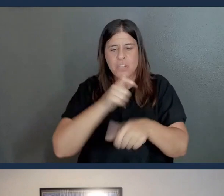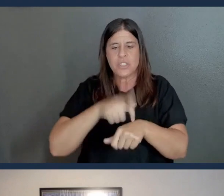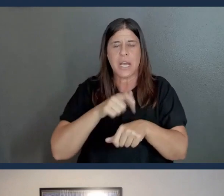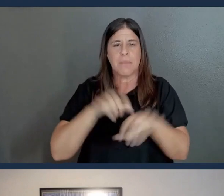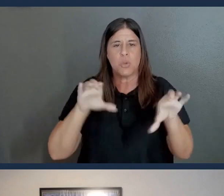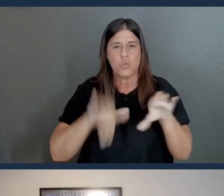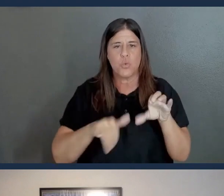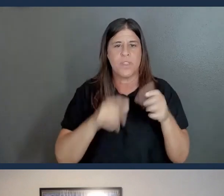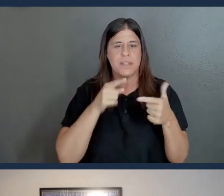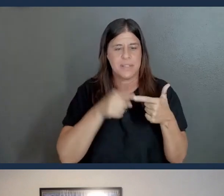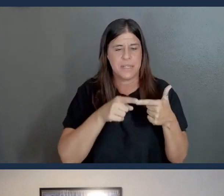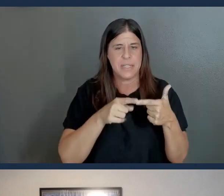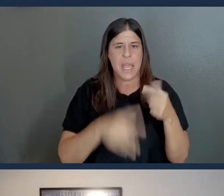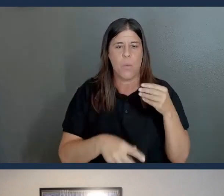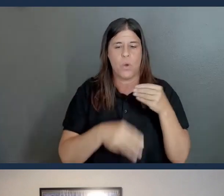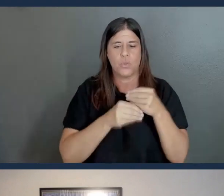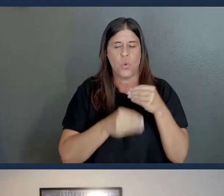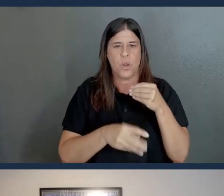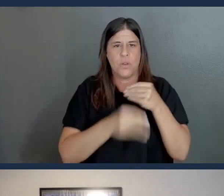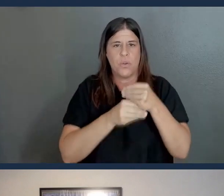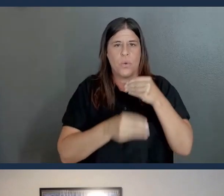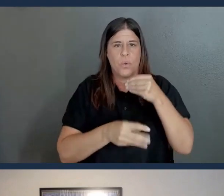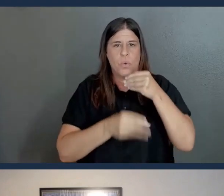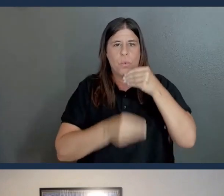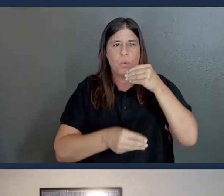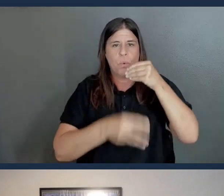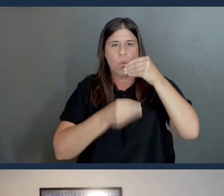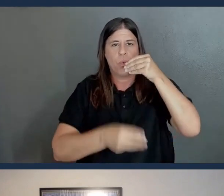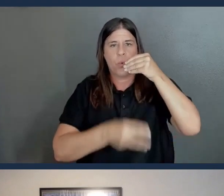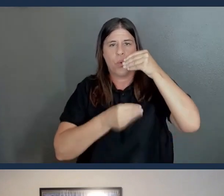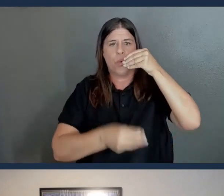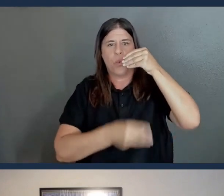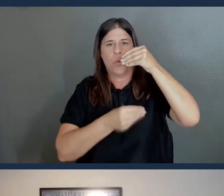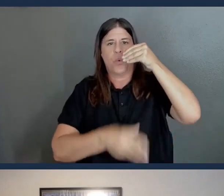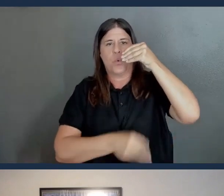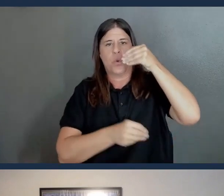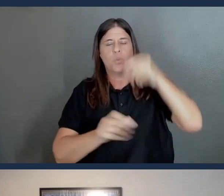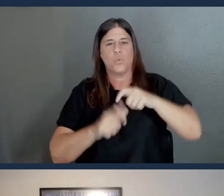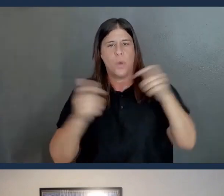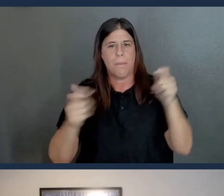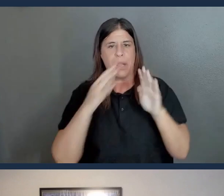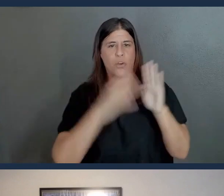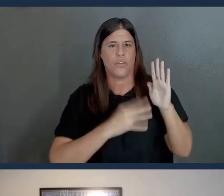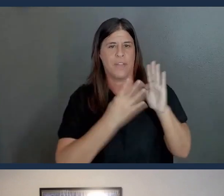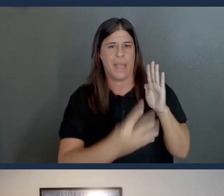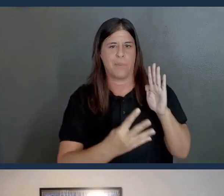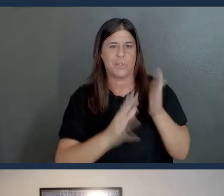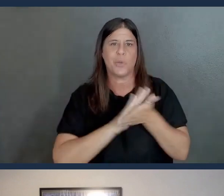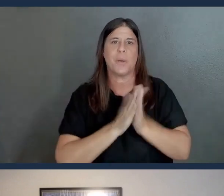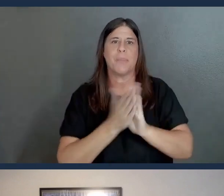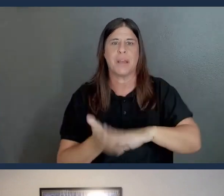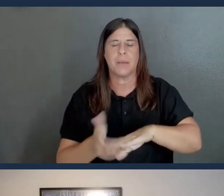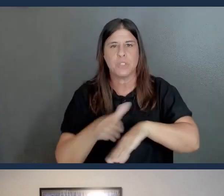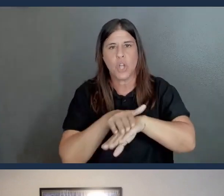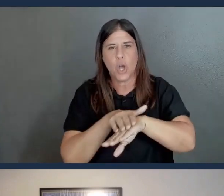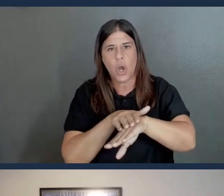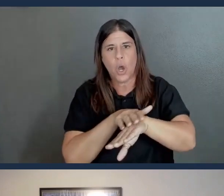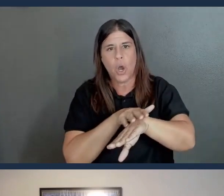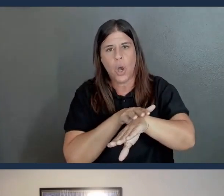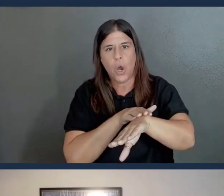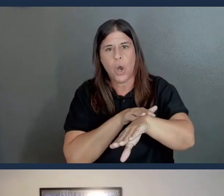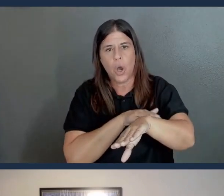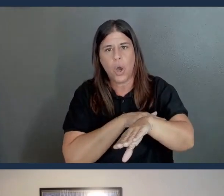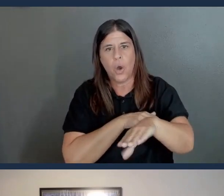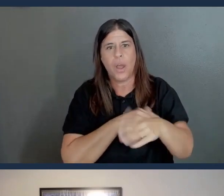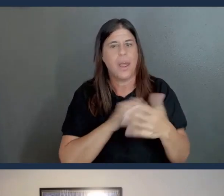to be basically joining a bigger and bigger and bigger and bigger and bigger table. So it gets slower and slower and slower and slower after